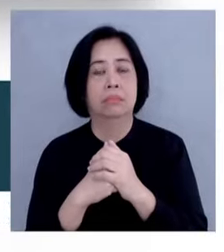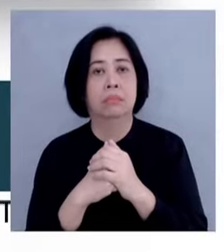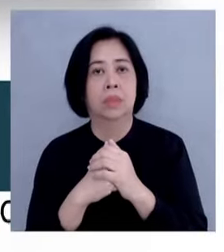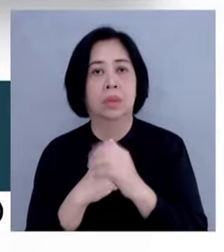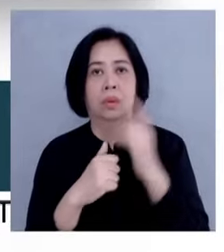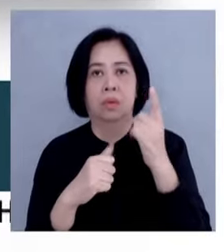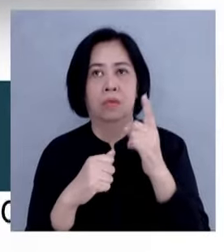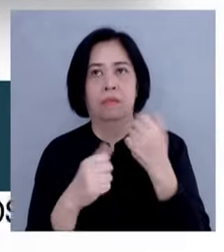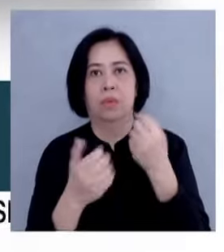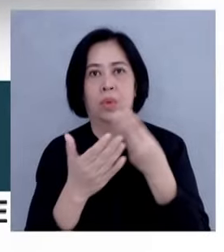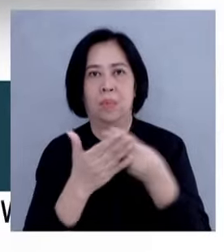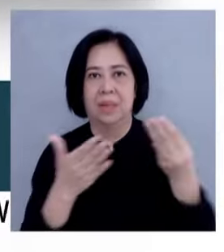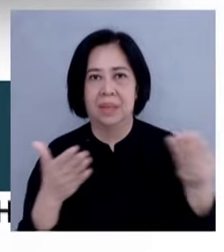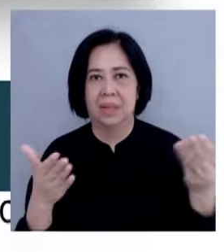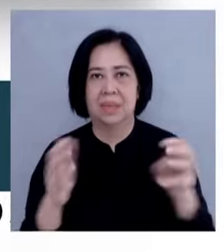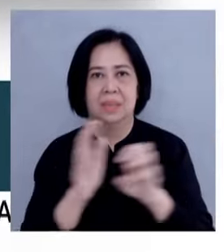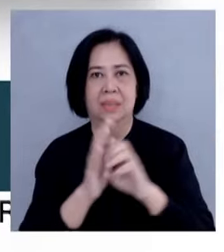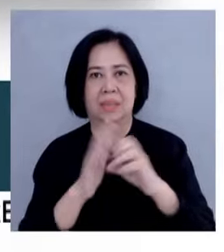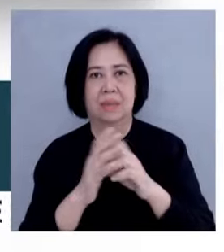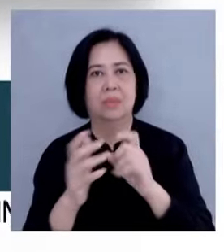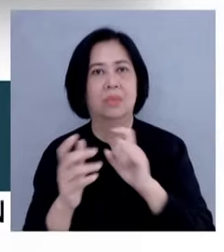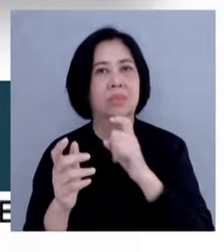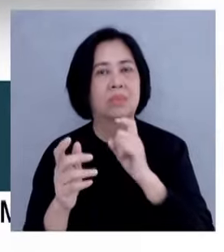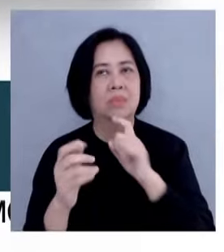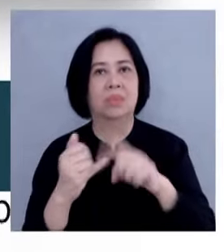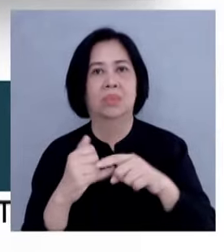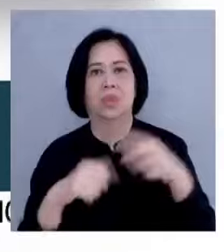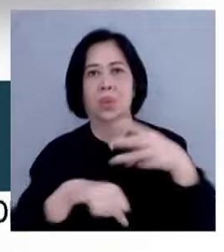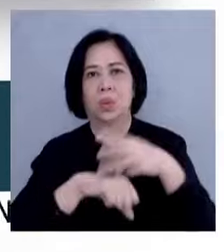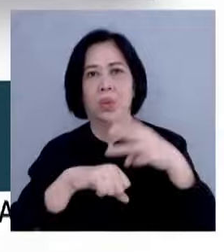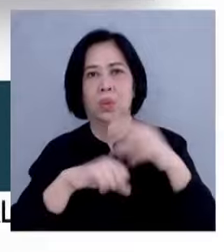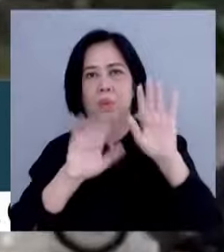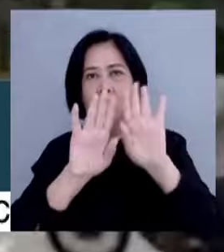hardware materials like yero, plywood.